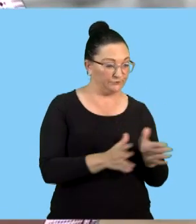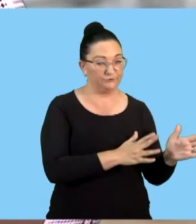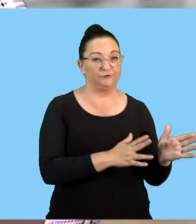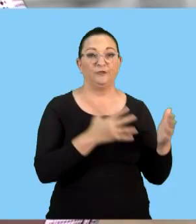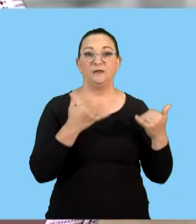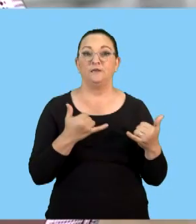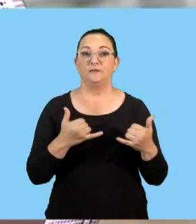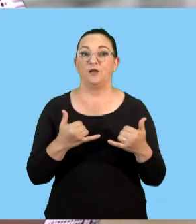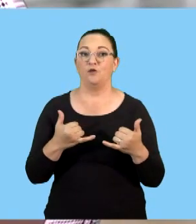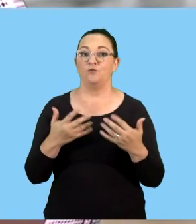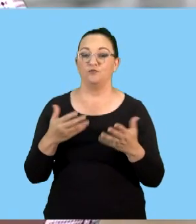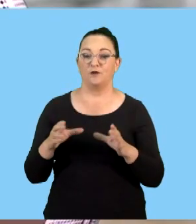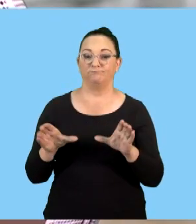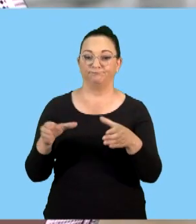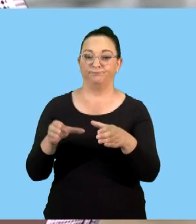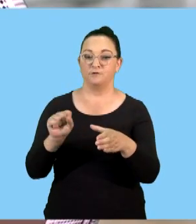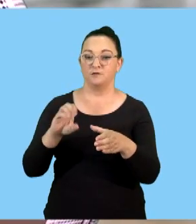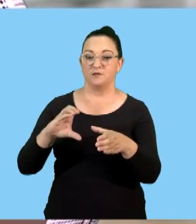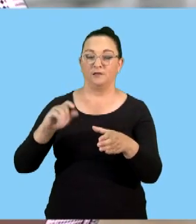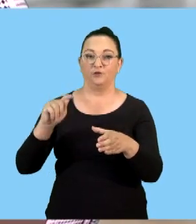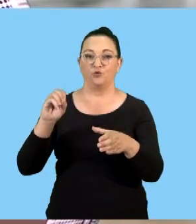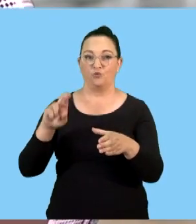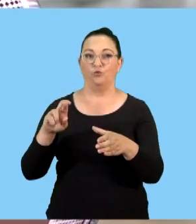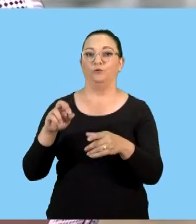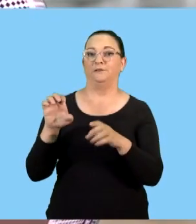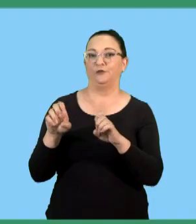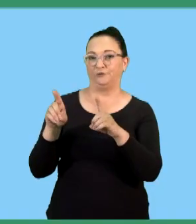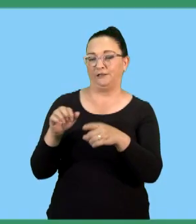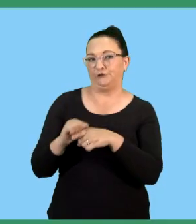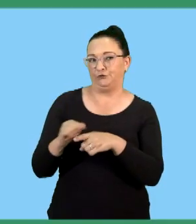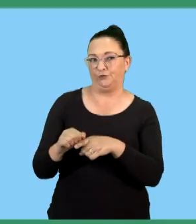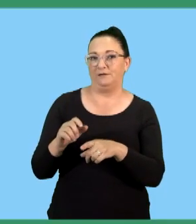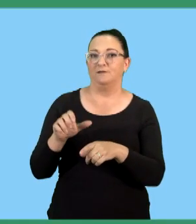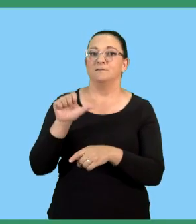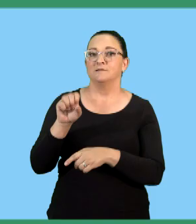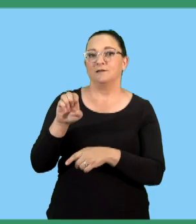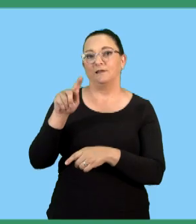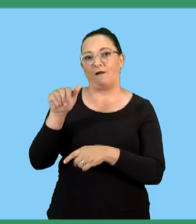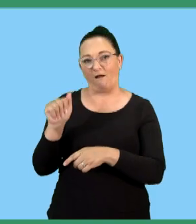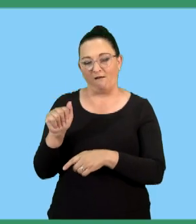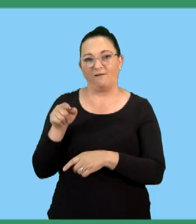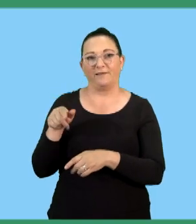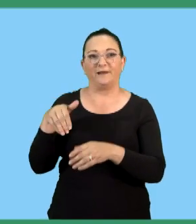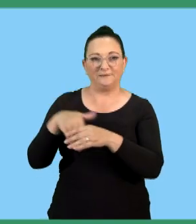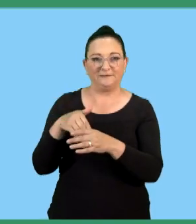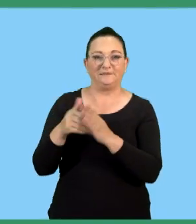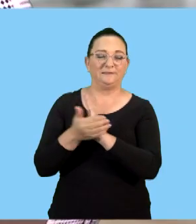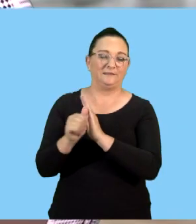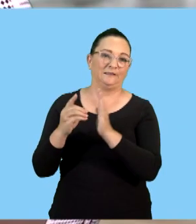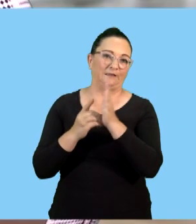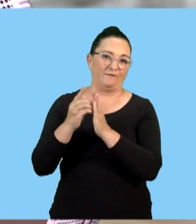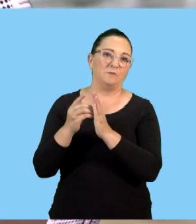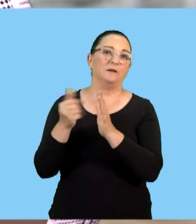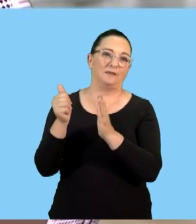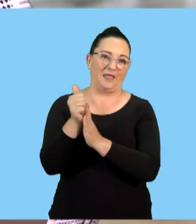purposes. Now we're going to go into Sector Education and Training Authority. Don't forget, these are what SETAs, they also fall under the